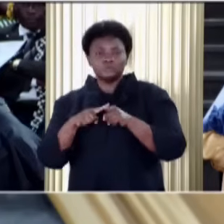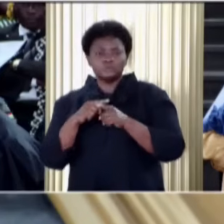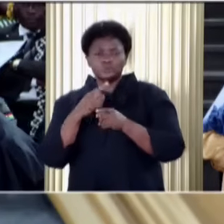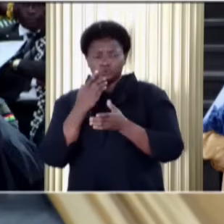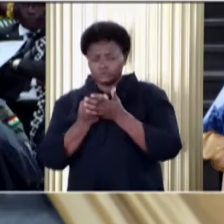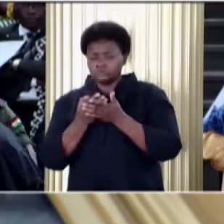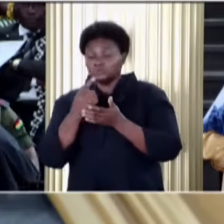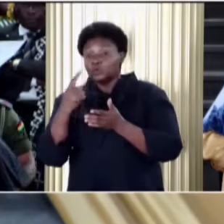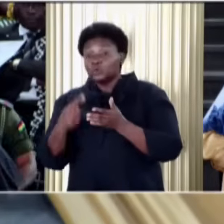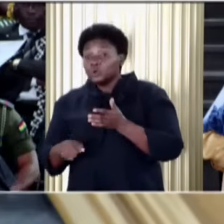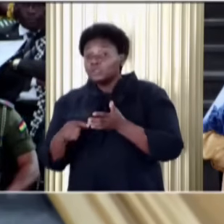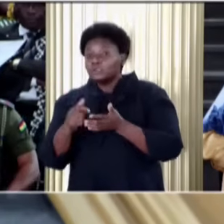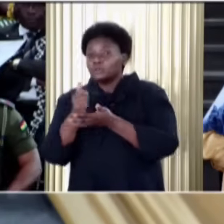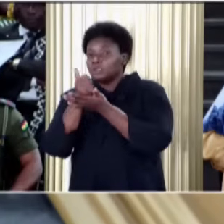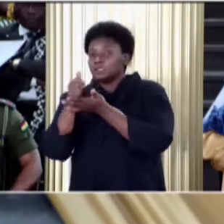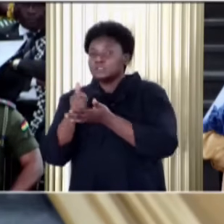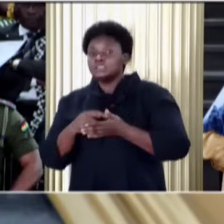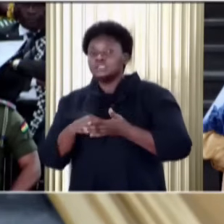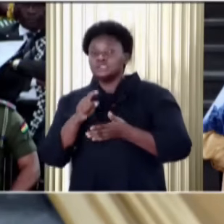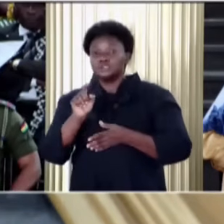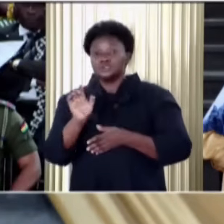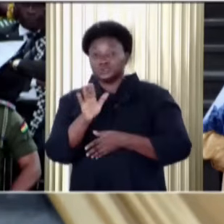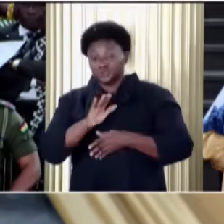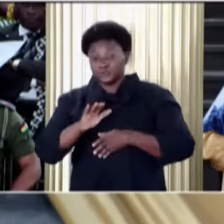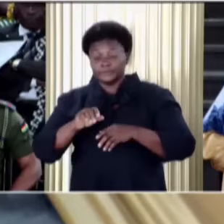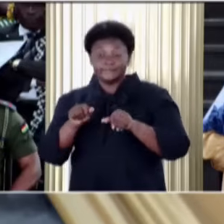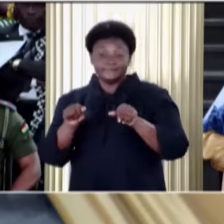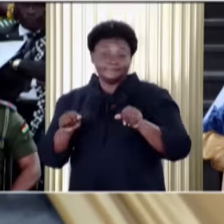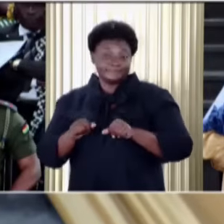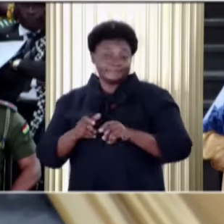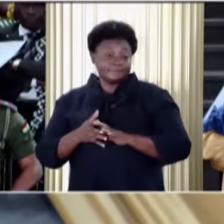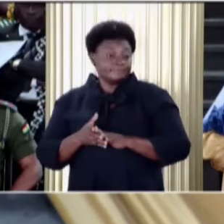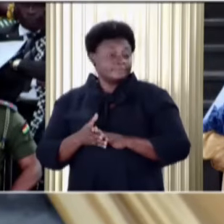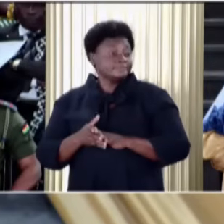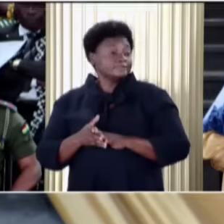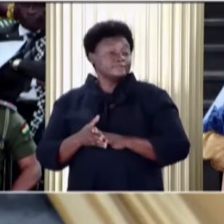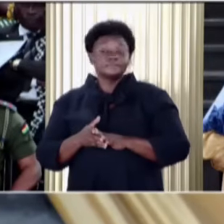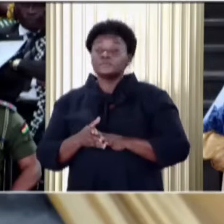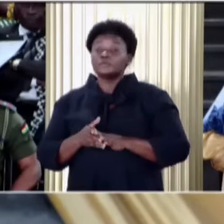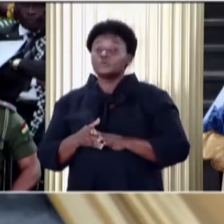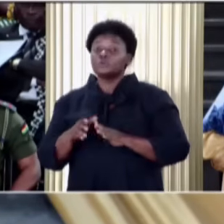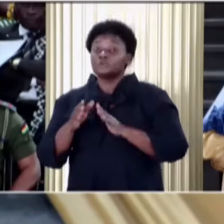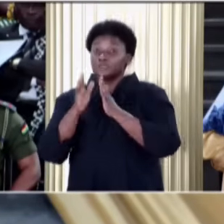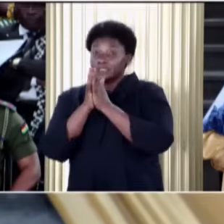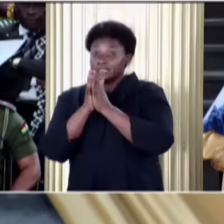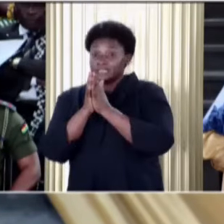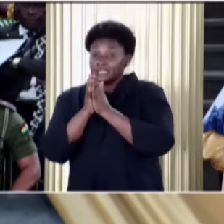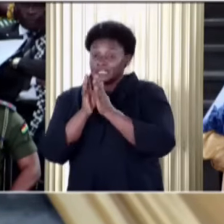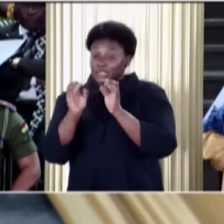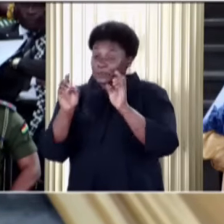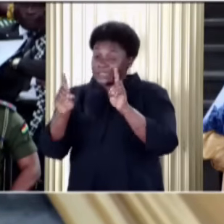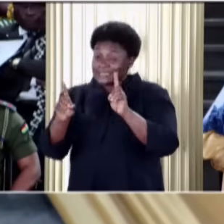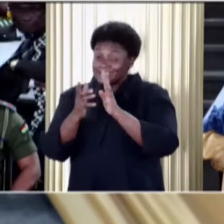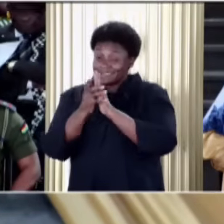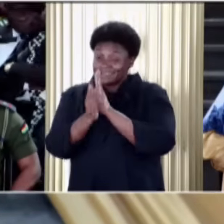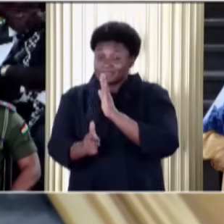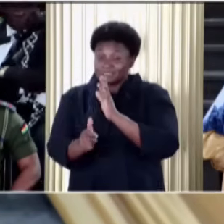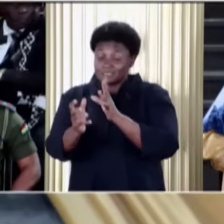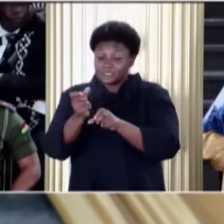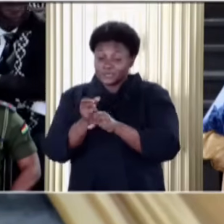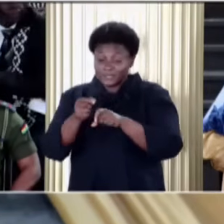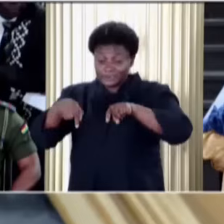of your alma mater. May the education and skills you have acquired at this